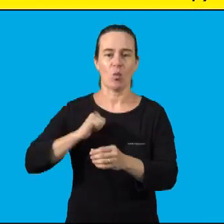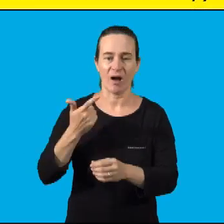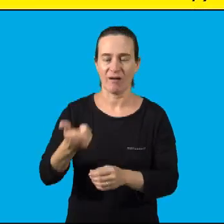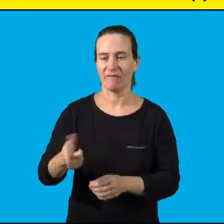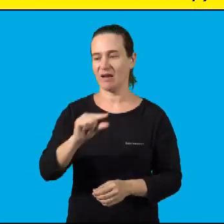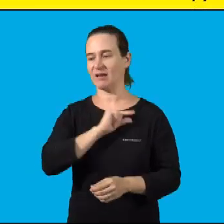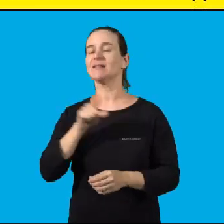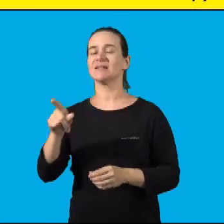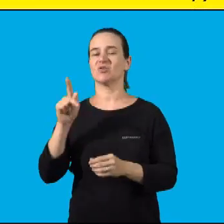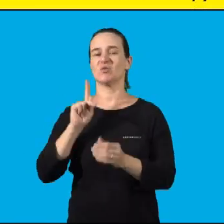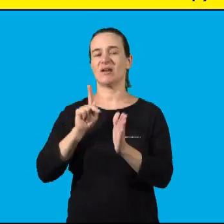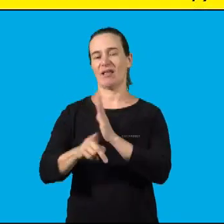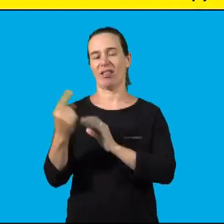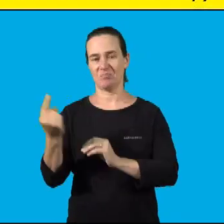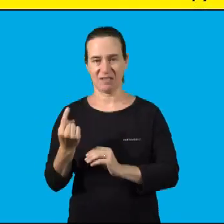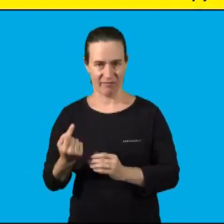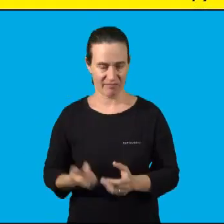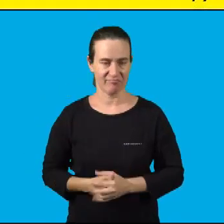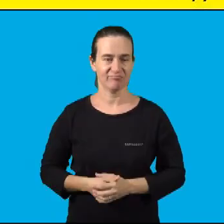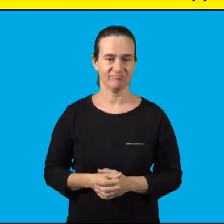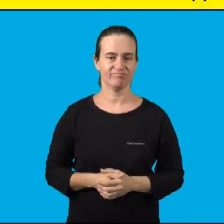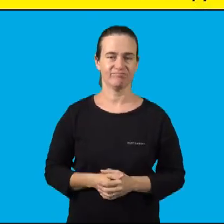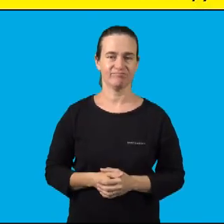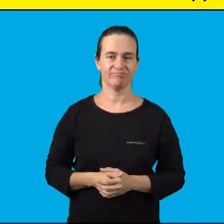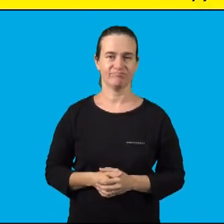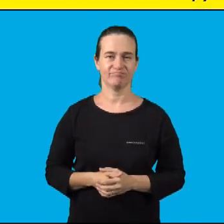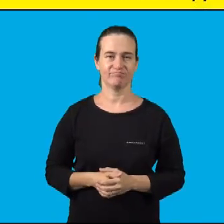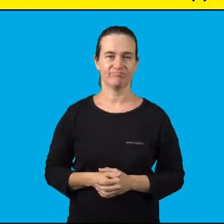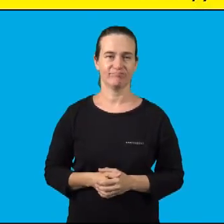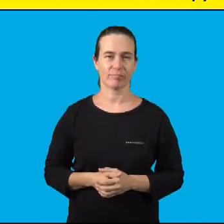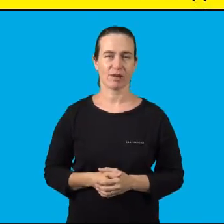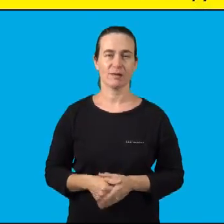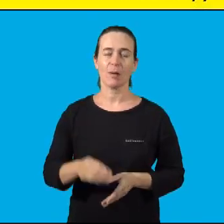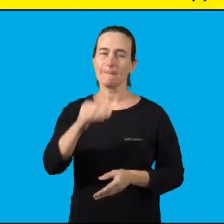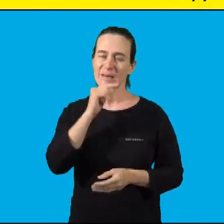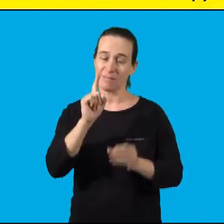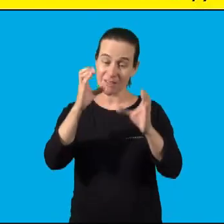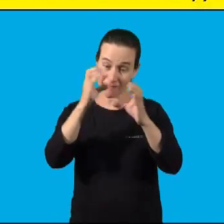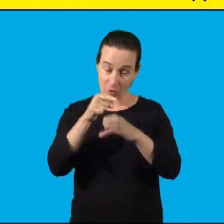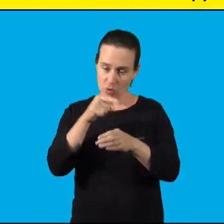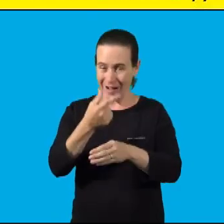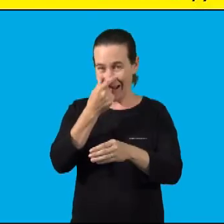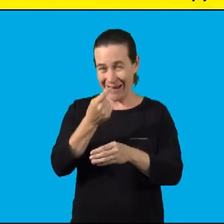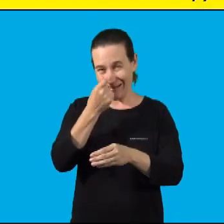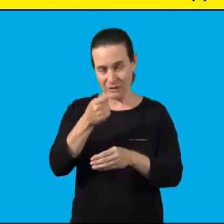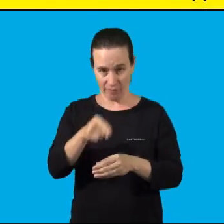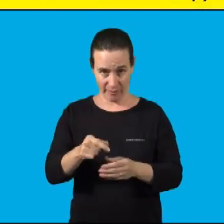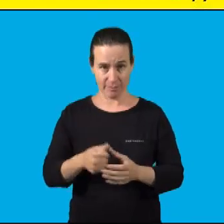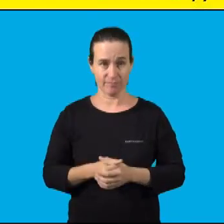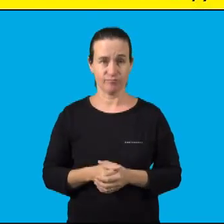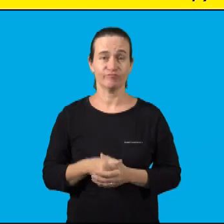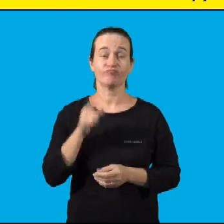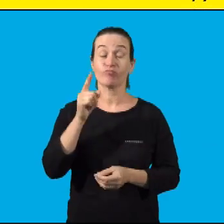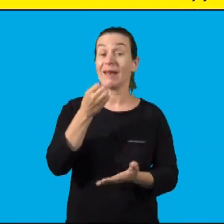So the point we have in pink, and then so refers to the use of the handkerchief in this context.